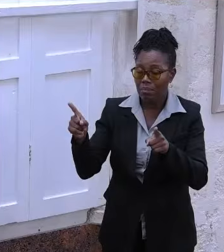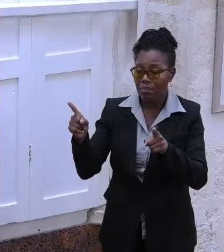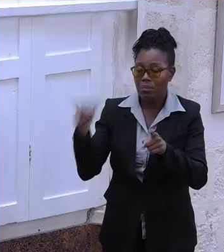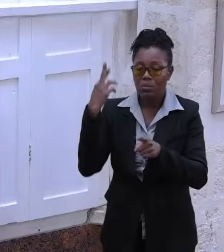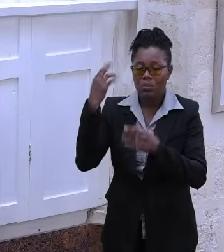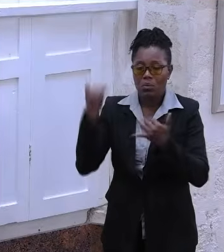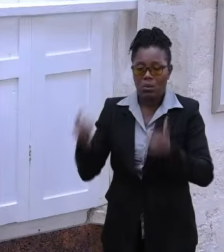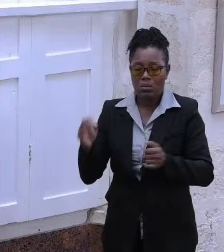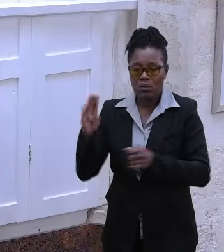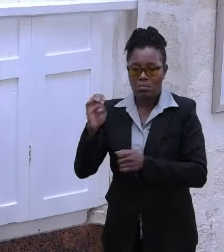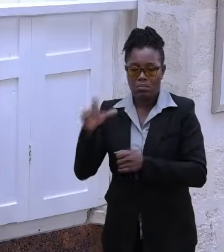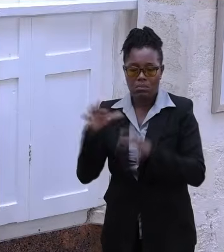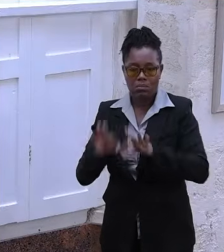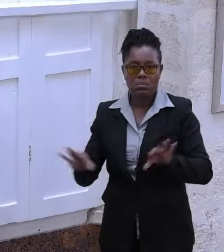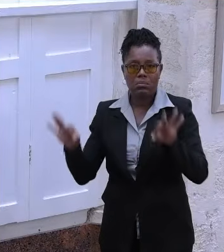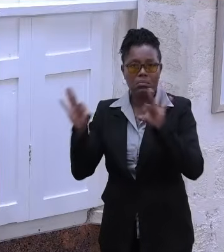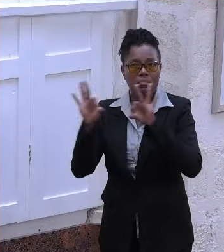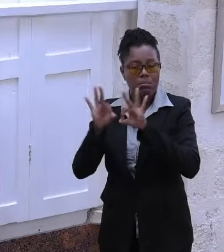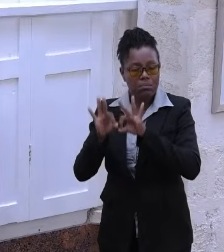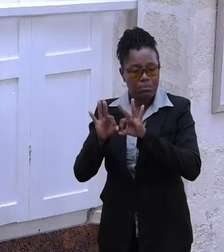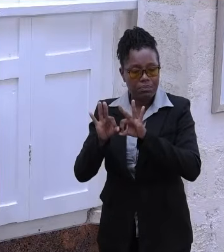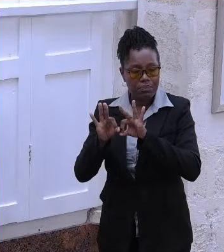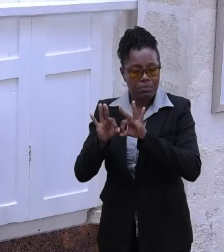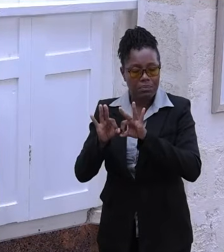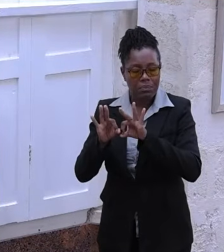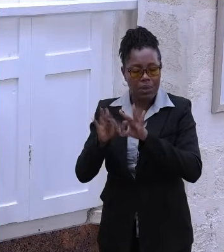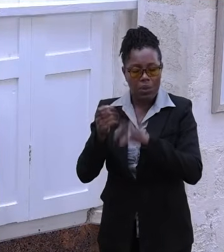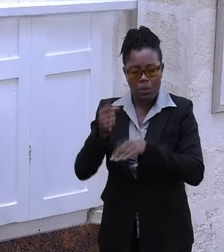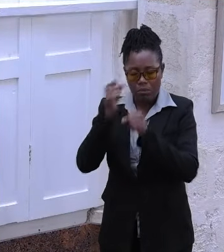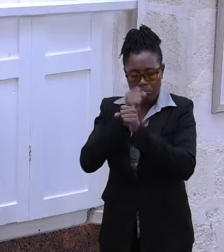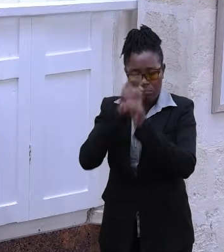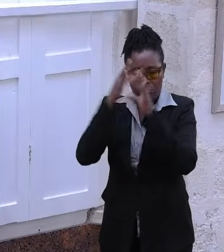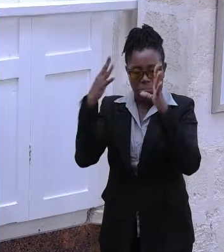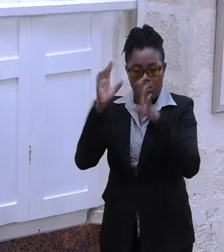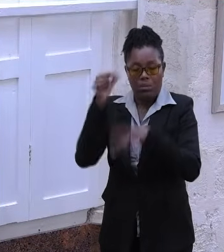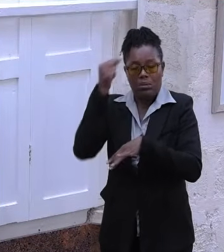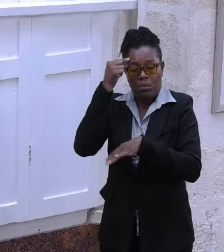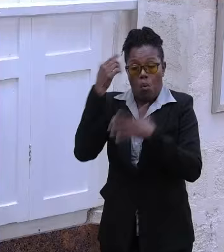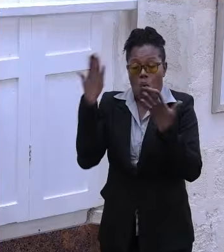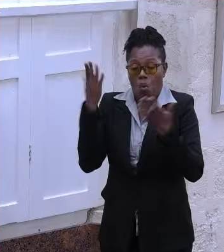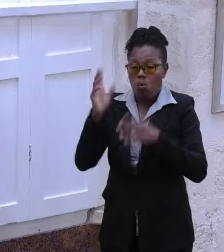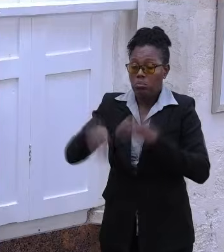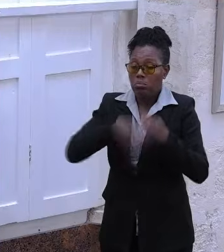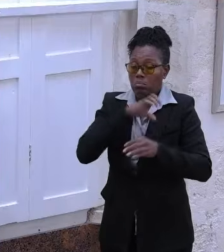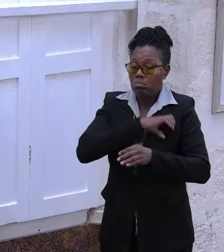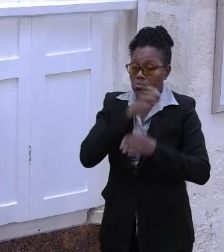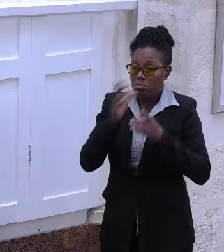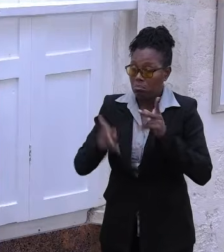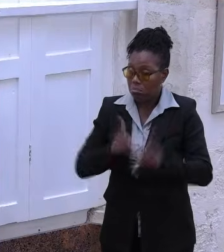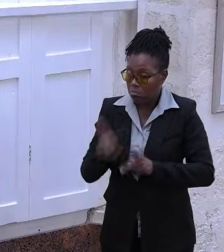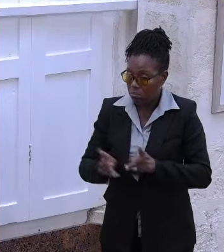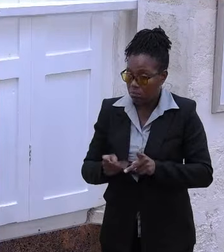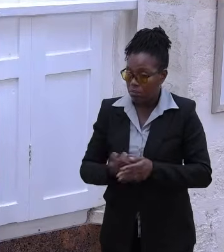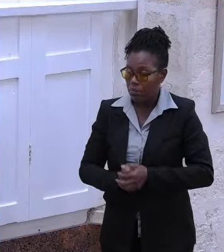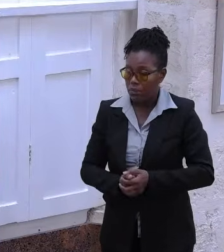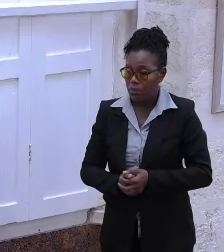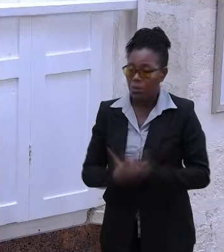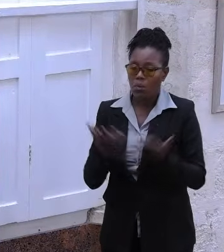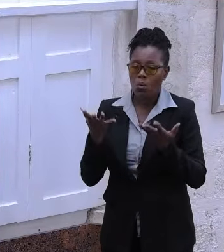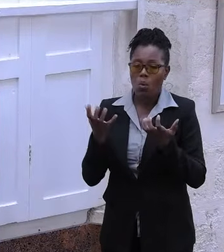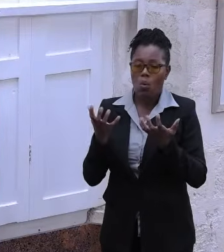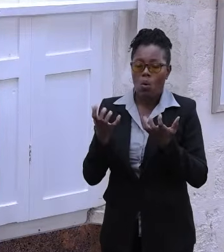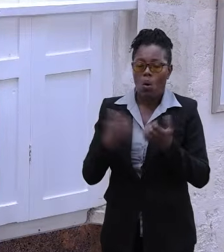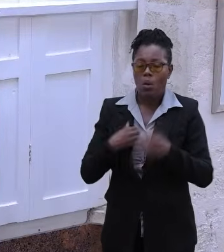bill is important. I don't imagine that the government or the citizenry would like to